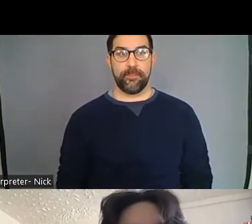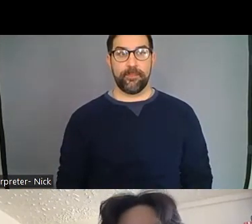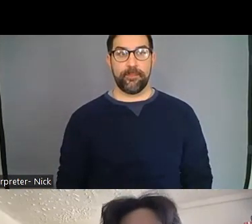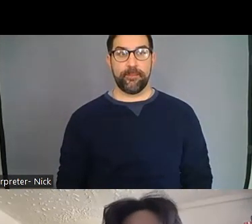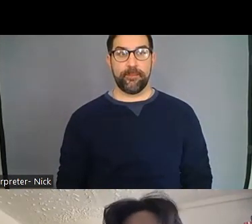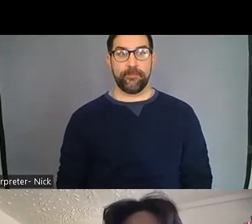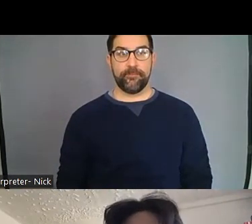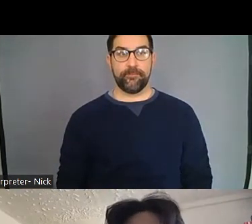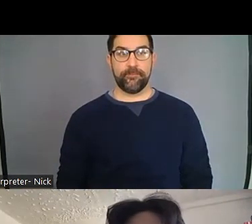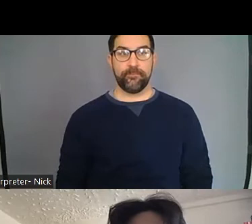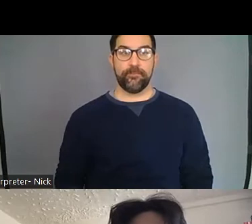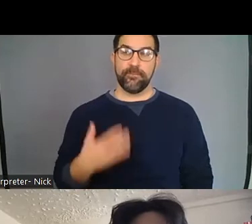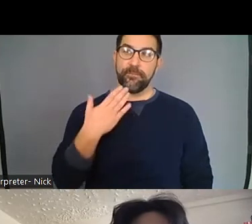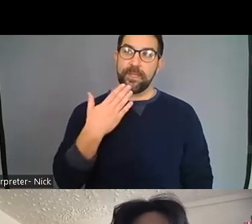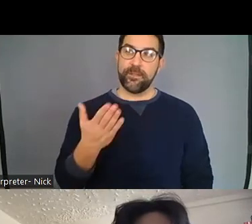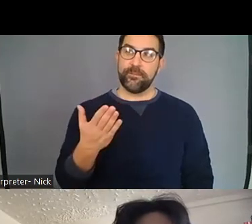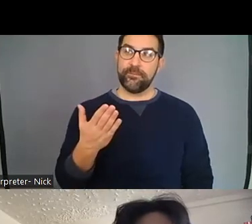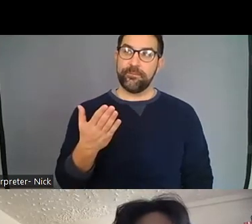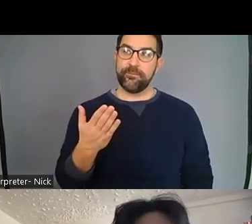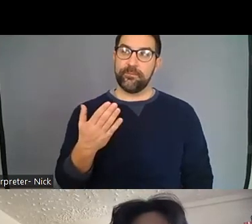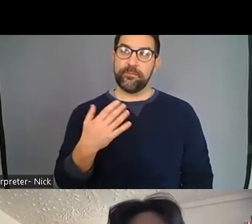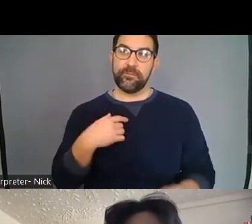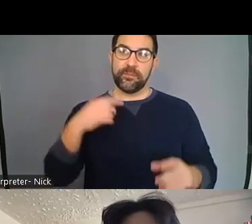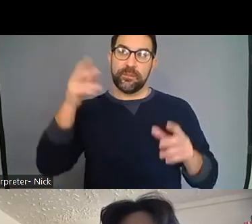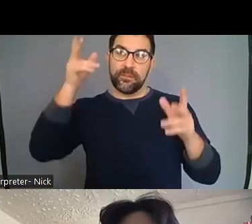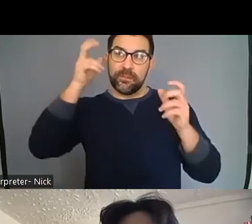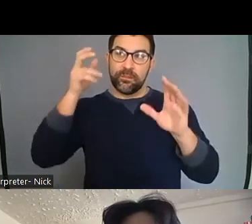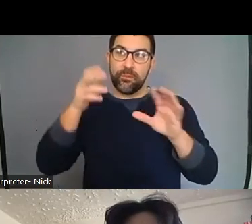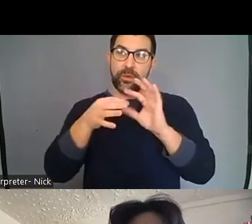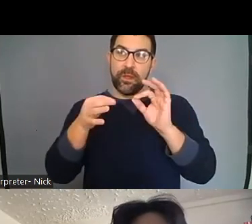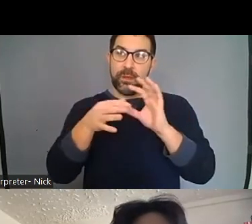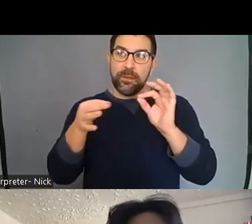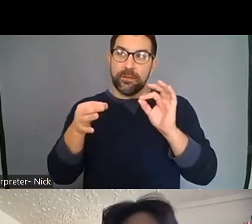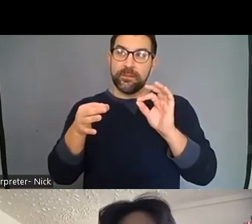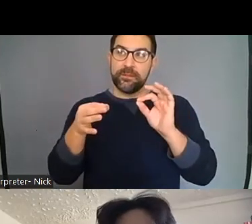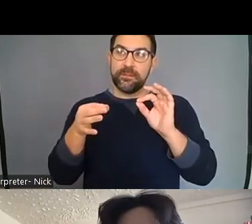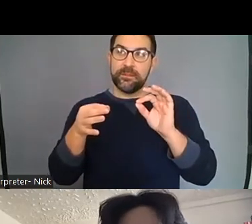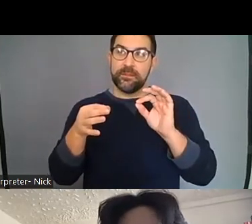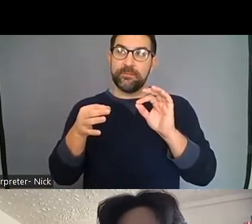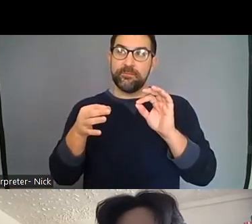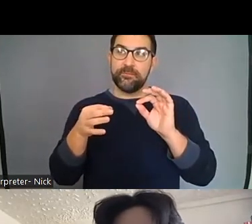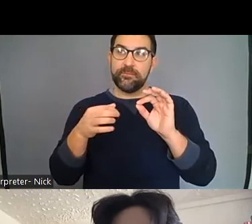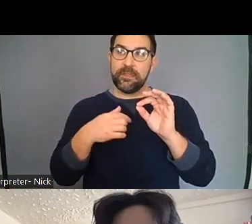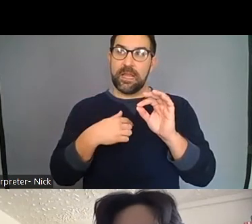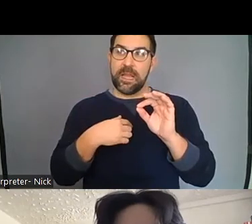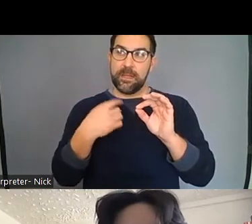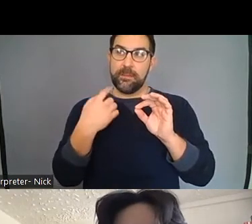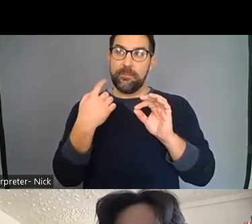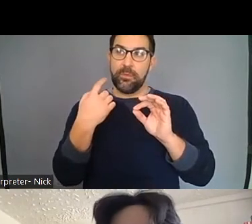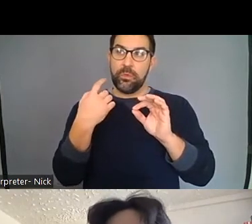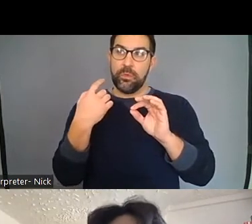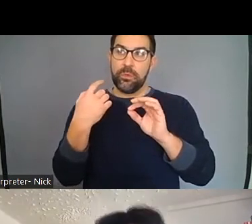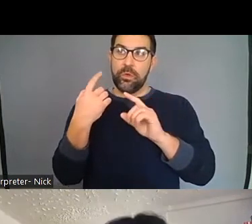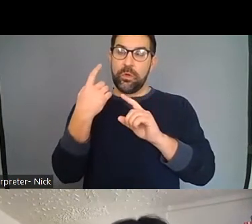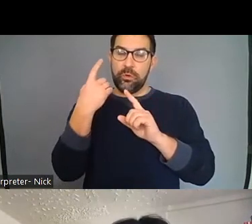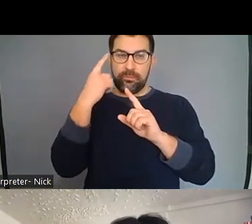Thank you for that. And as I'm listening to your comments, I am reminded of a phrase